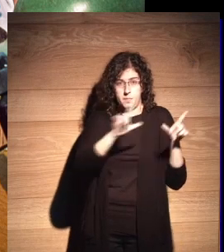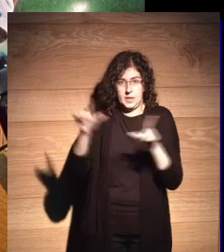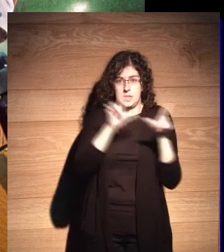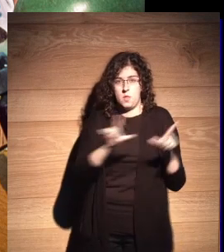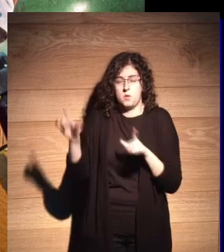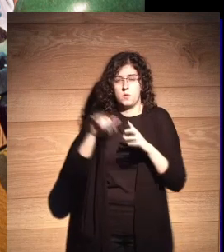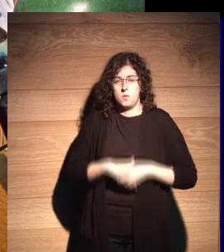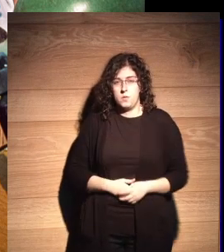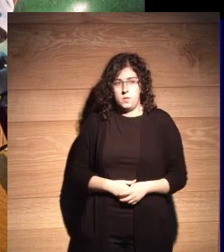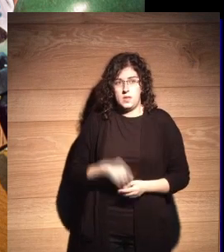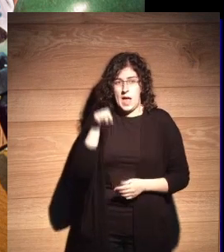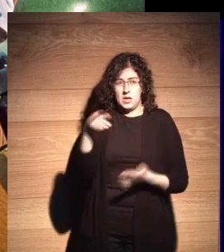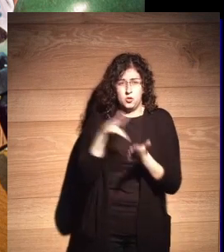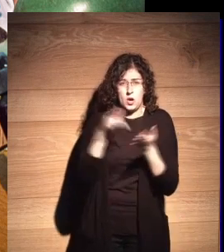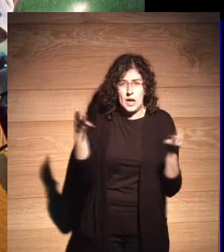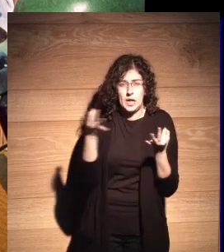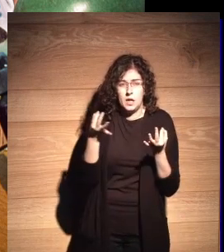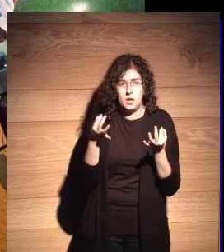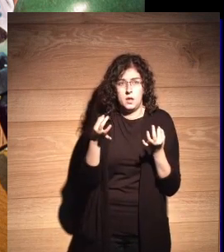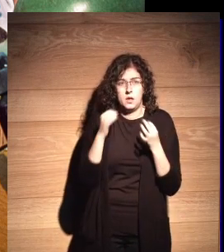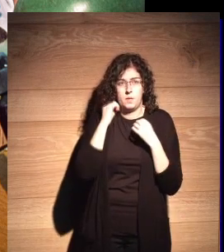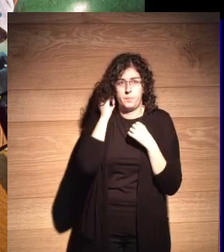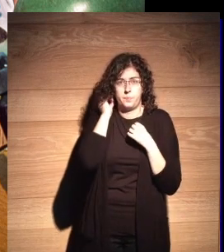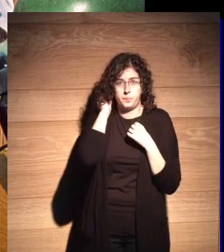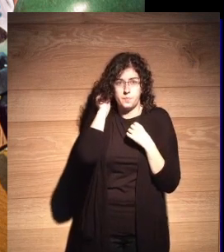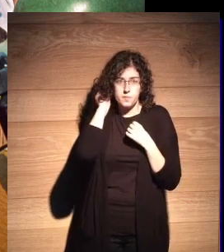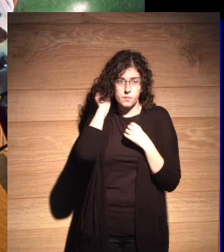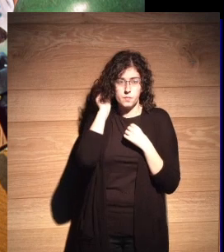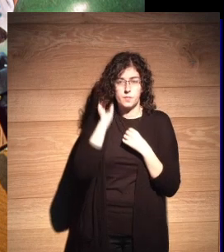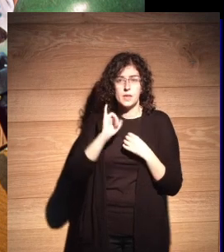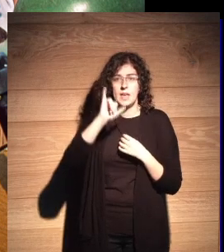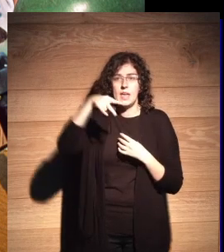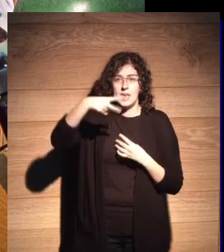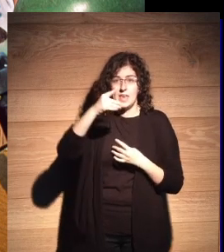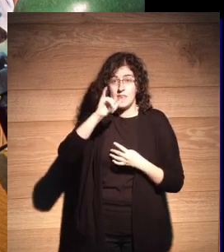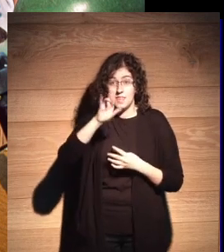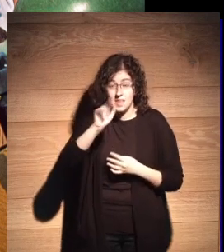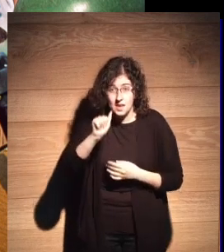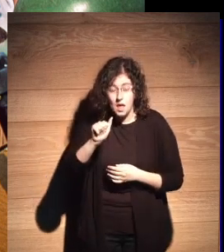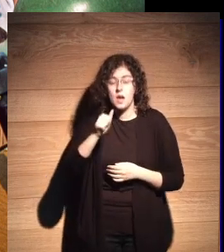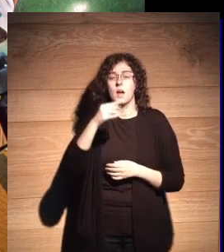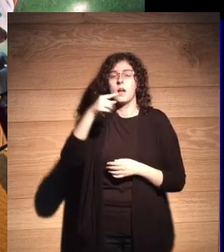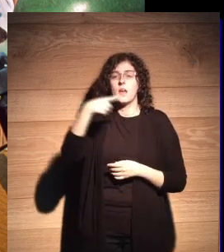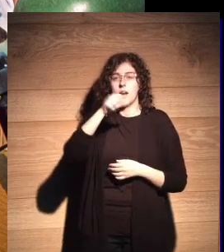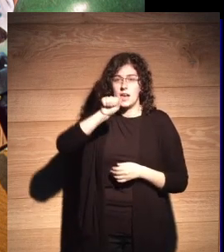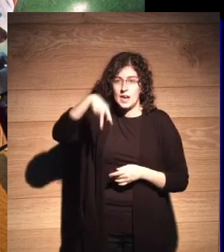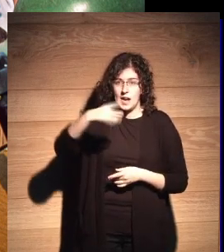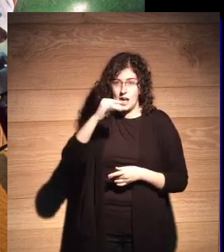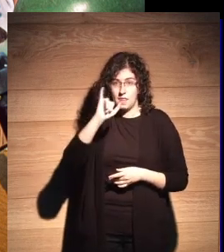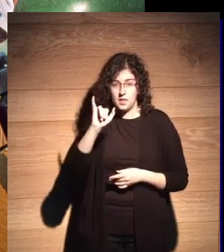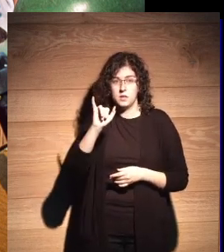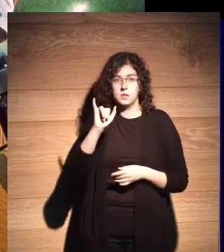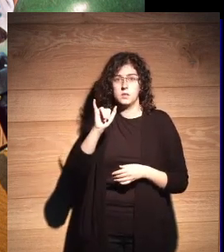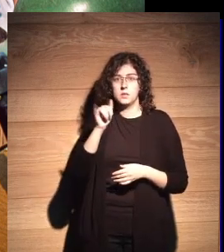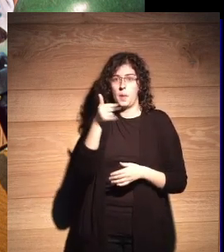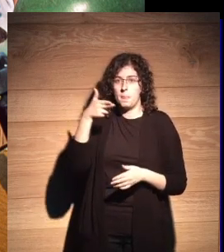taking Indira Gandhi, the prime minister, had been assassinated, and they're taking her body down to be cremated. And these